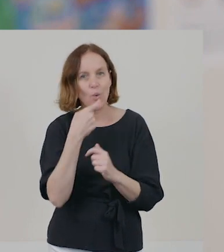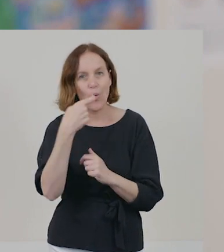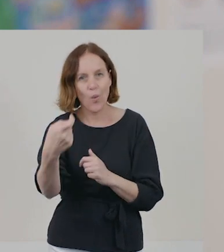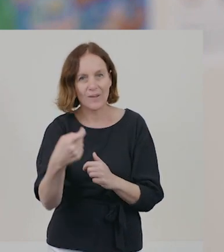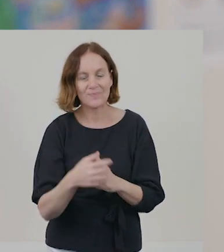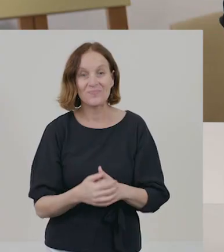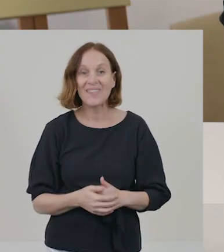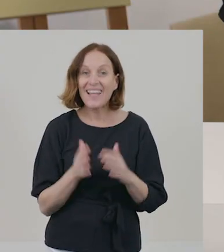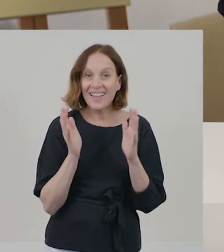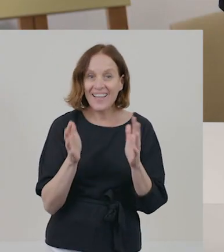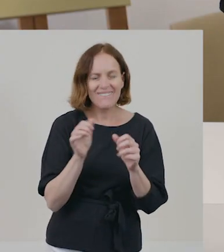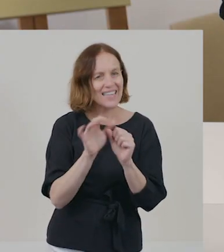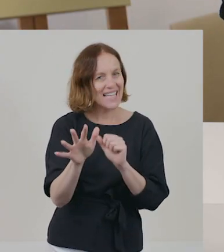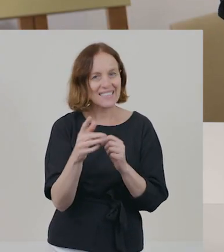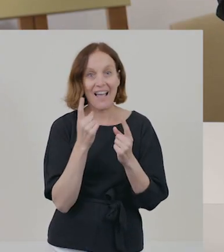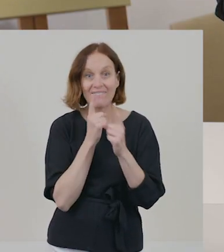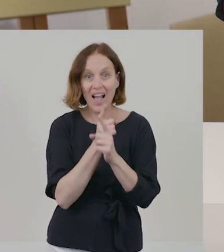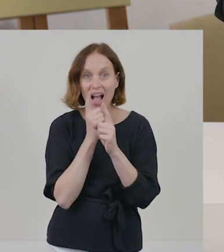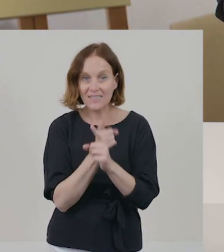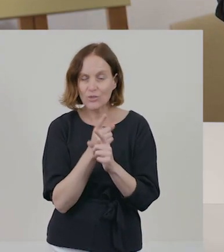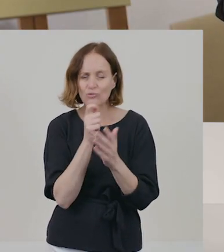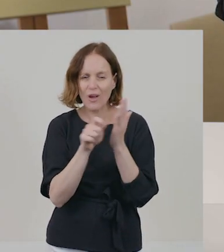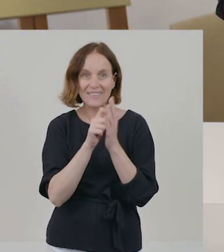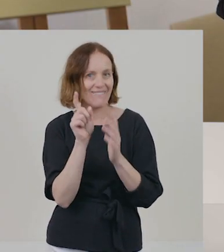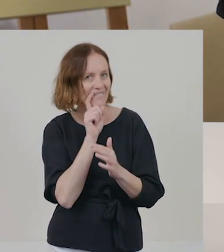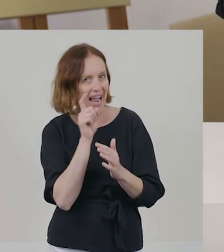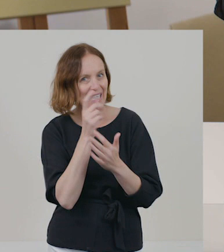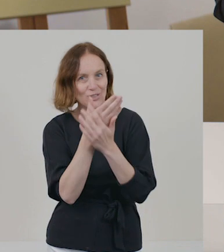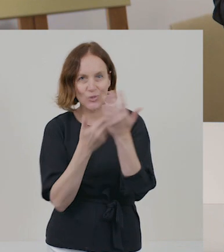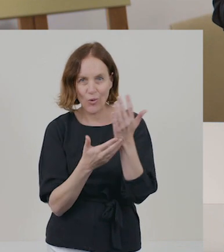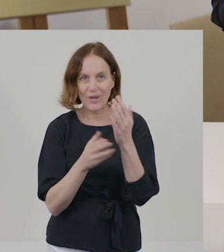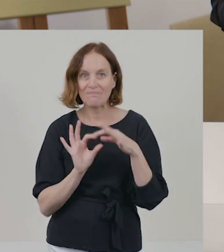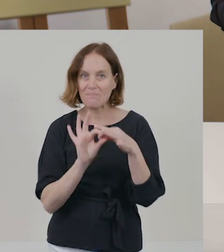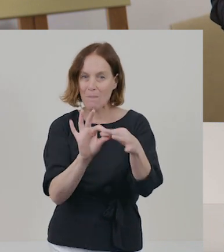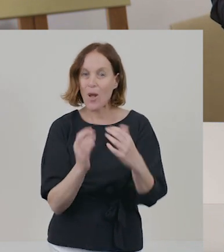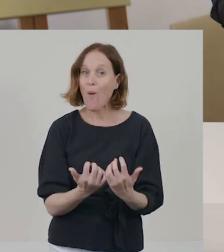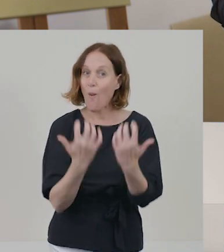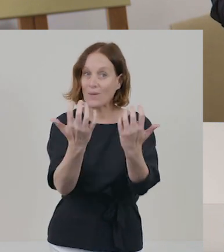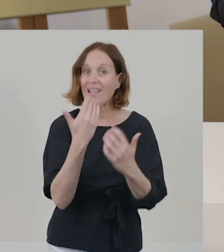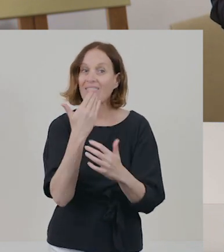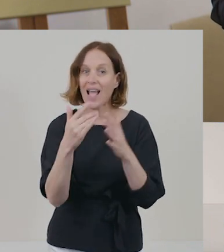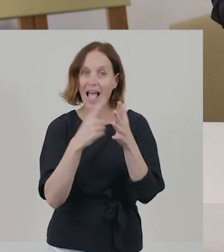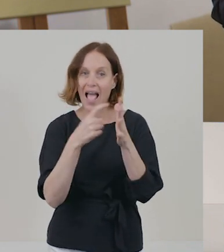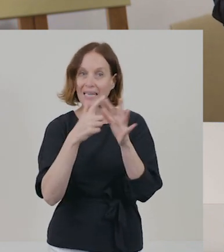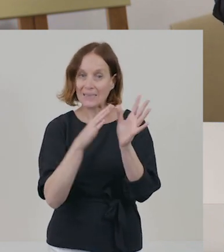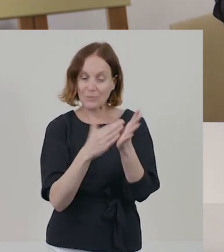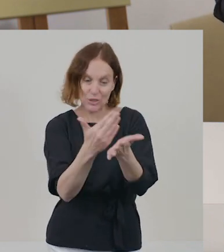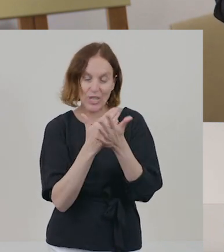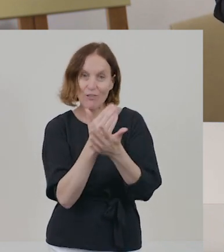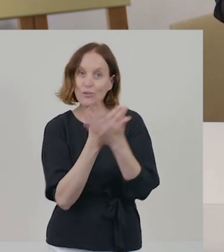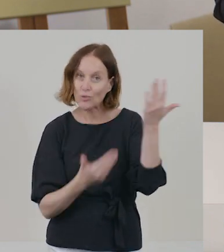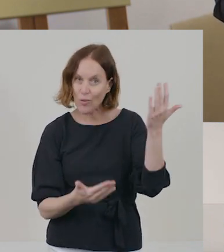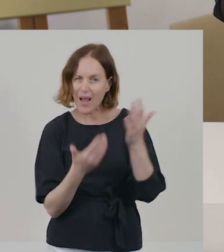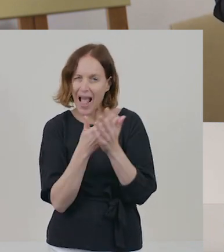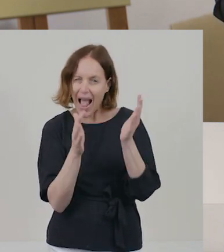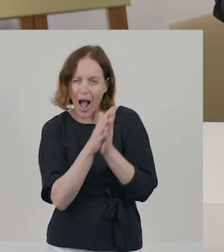hook. That is fantastic advice for writing a humorous story and engaging the audience. Thank you, Adam, for sharing your